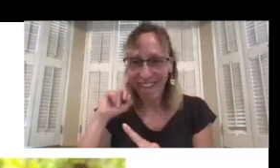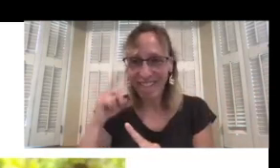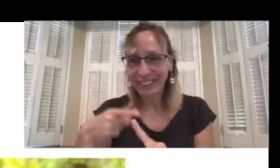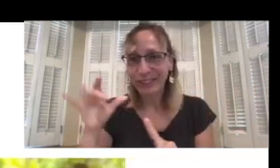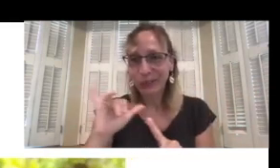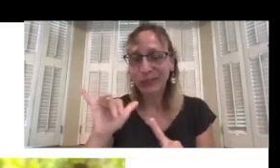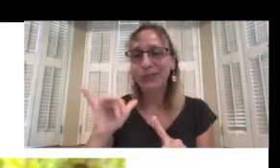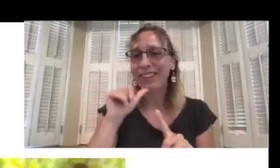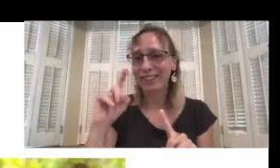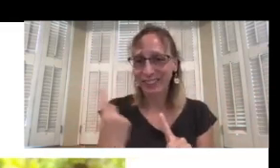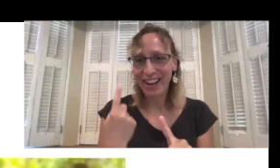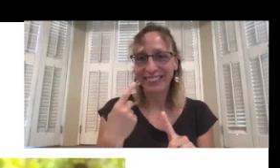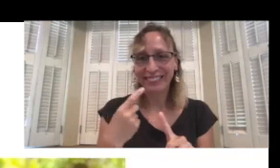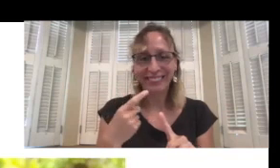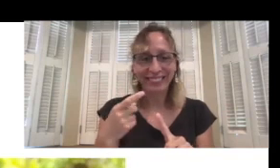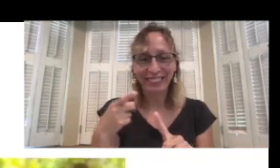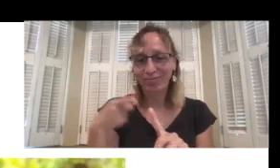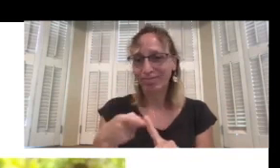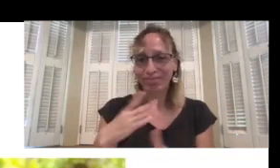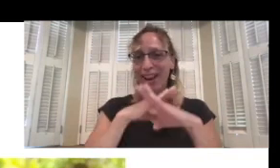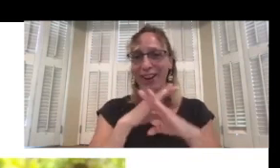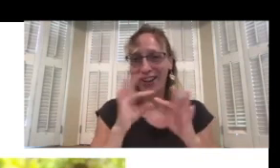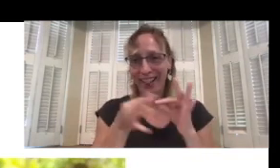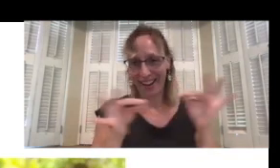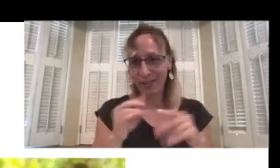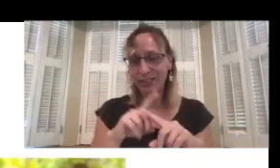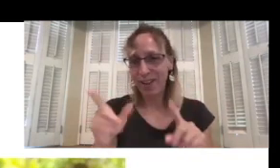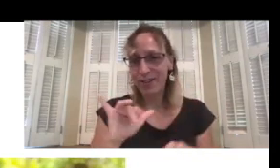child, but it can also support all students in the classroom.